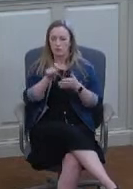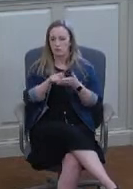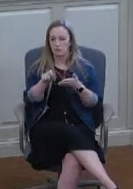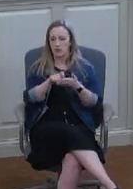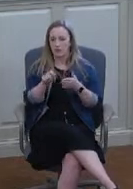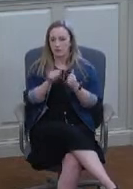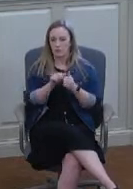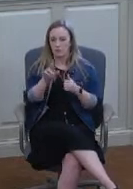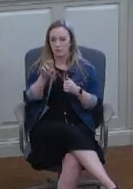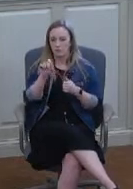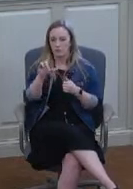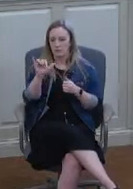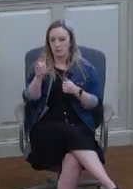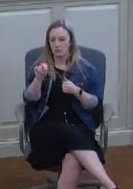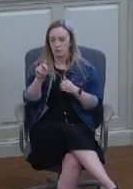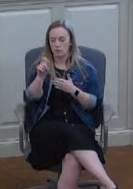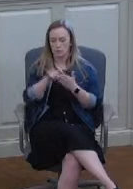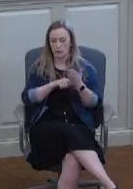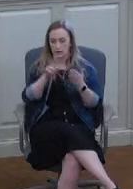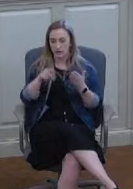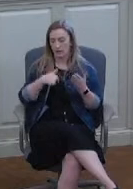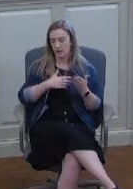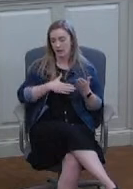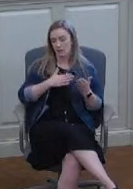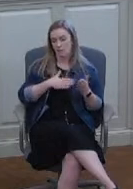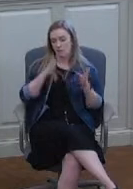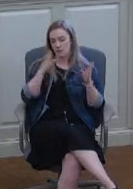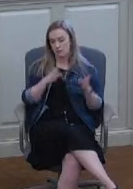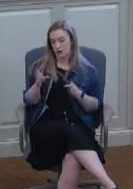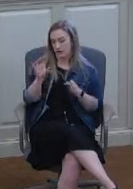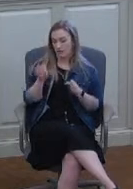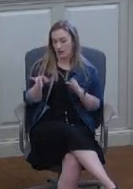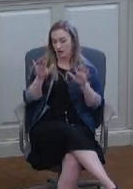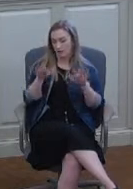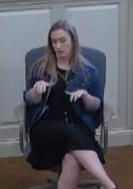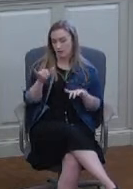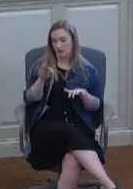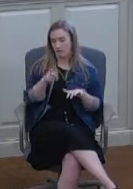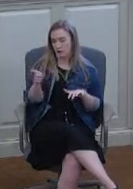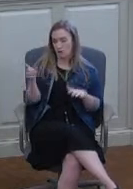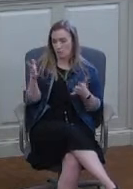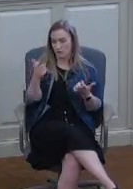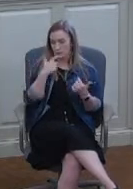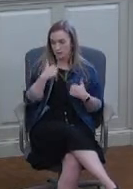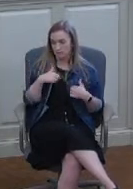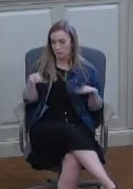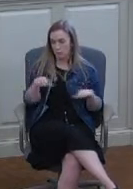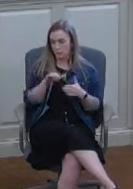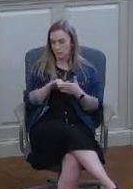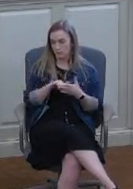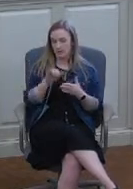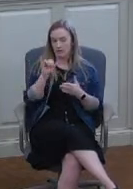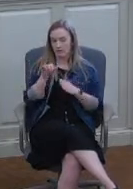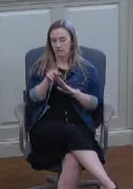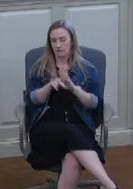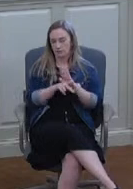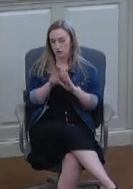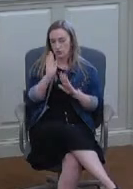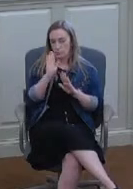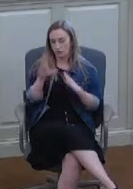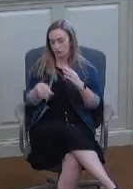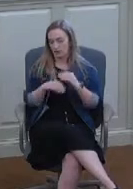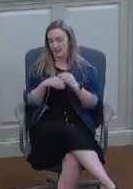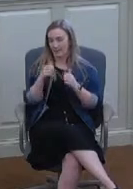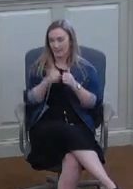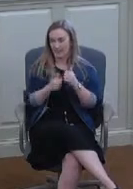up. And obviously, I'm happy to prepare that if that's the direction that you all want to give me. And so that resolution would just note that